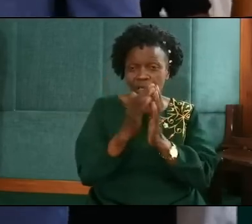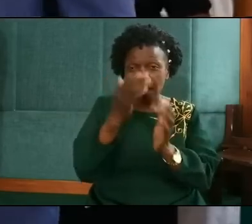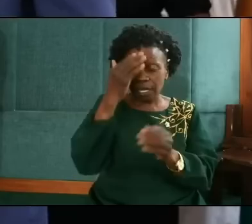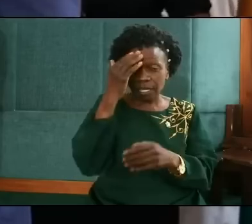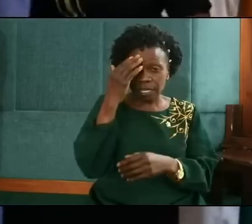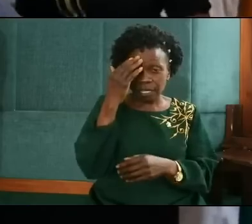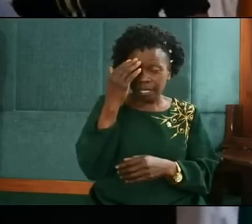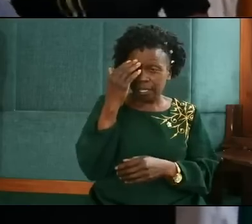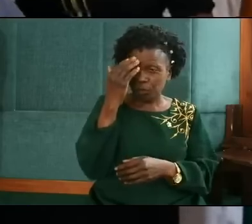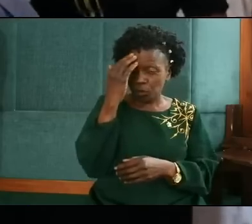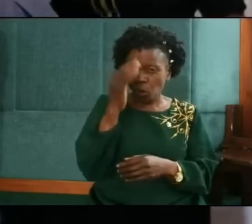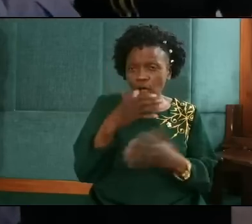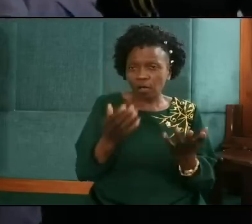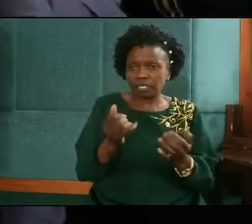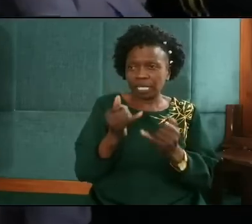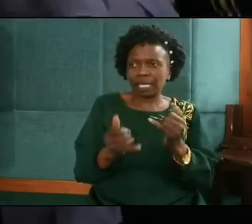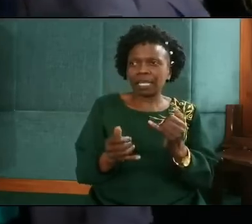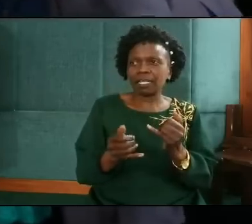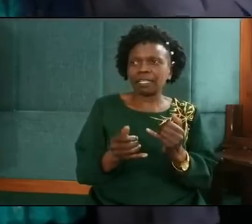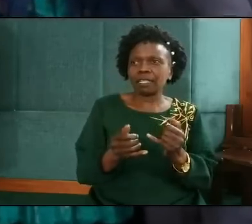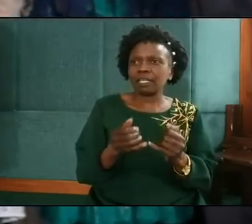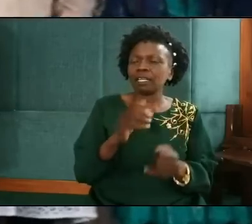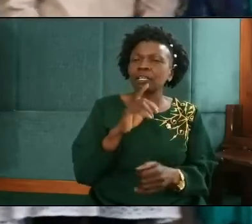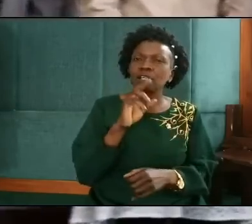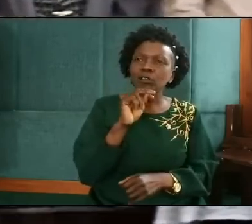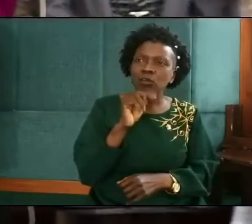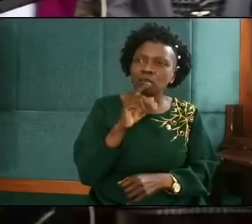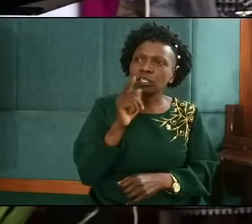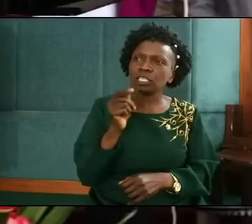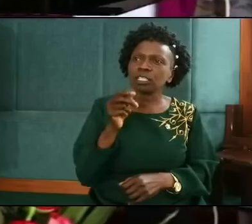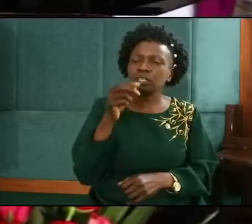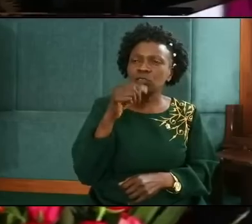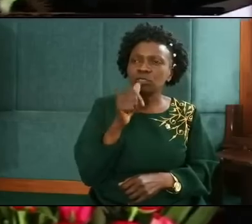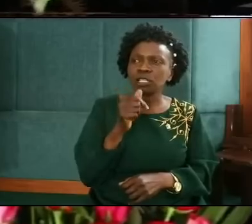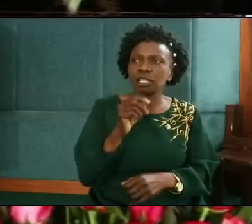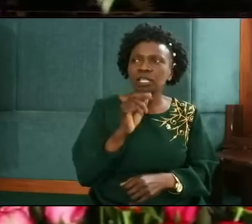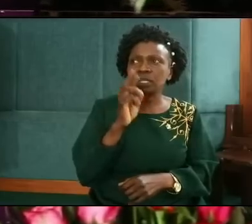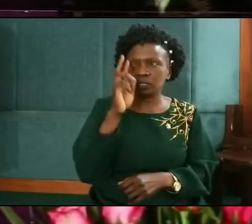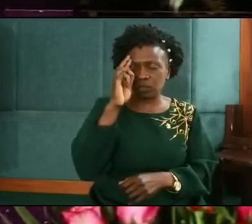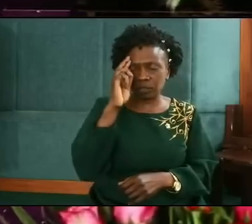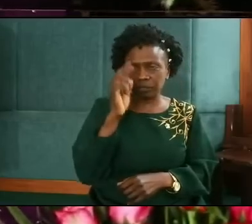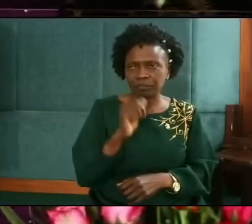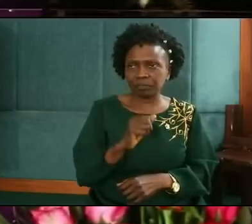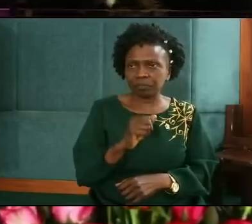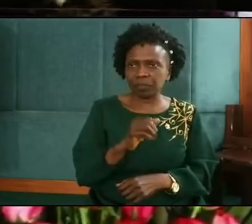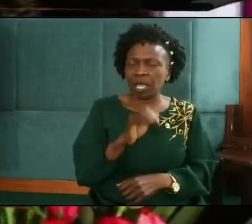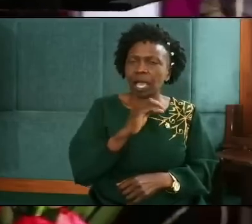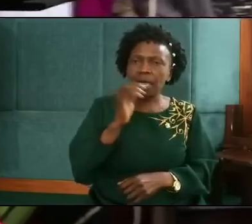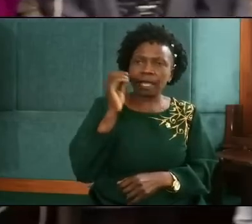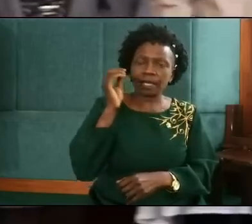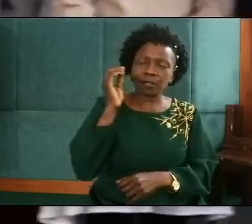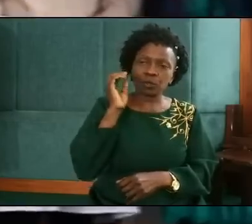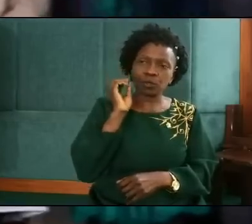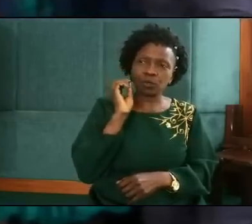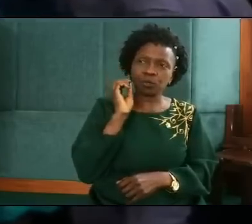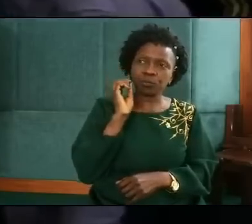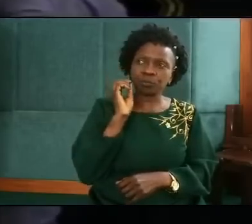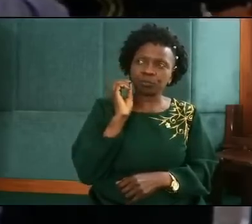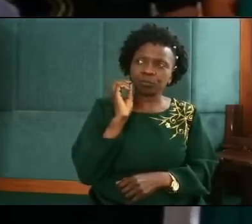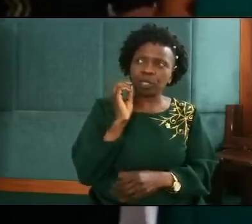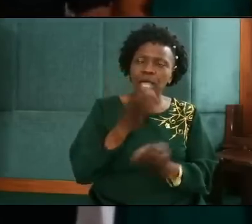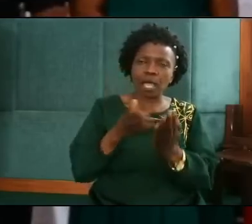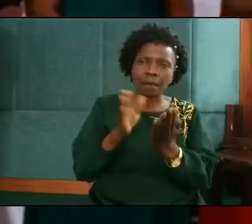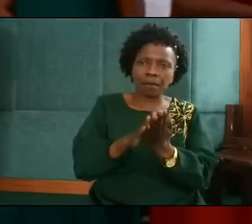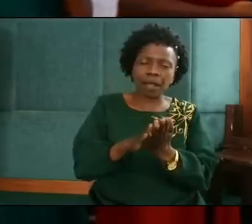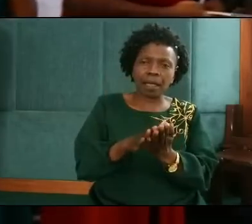not my reason for going in. I reasoned. Listen to the preacher. I apply